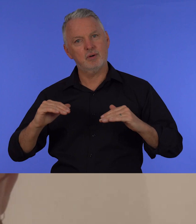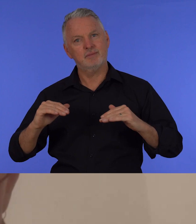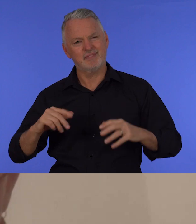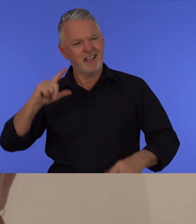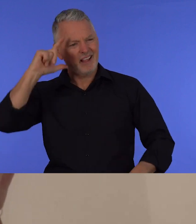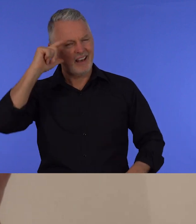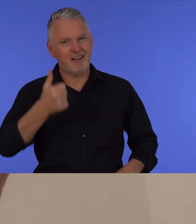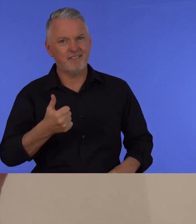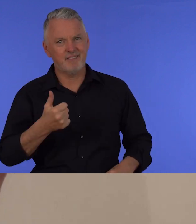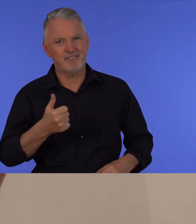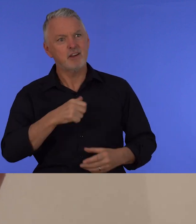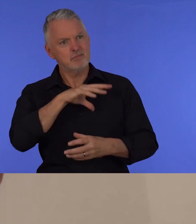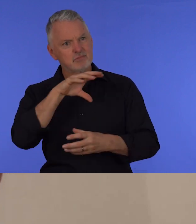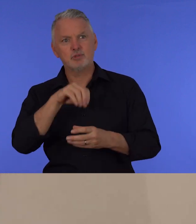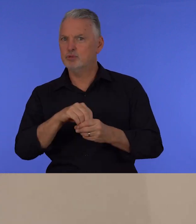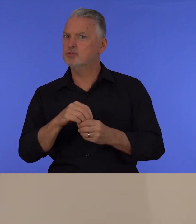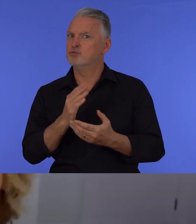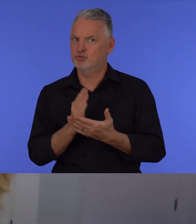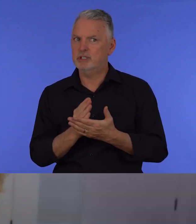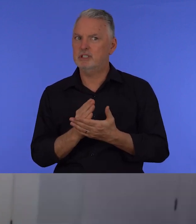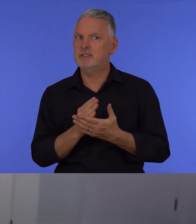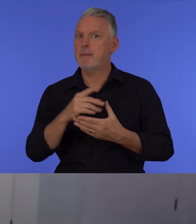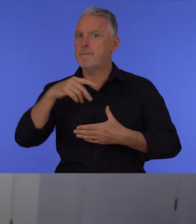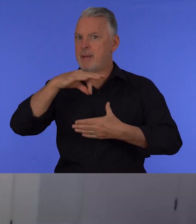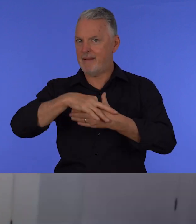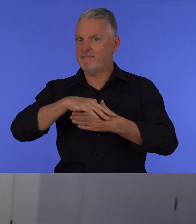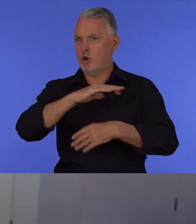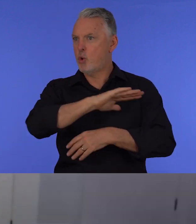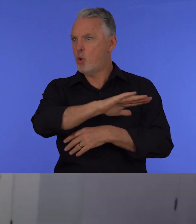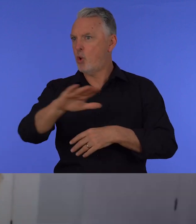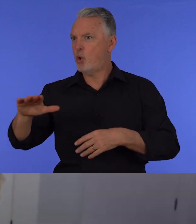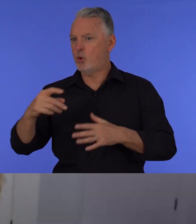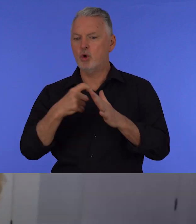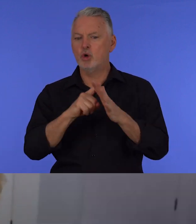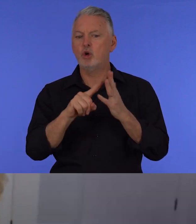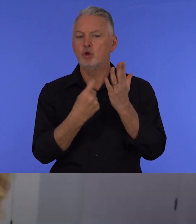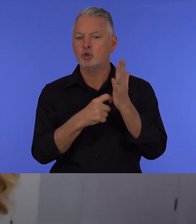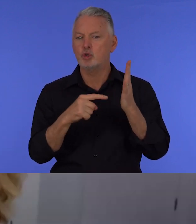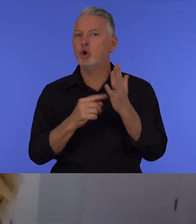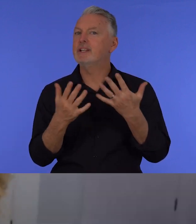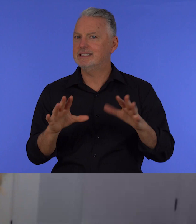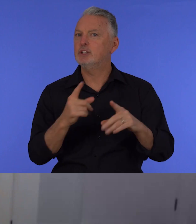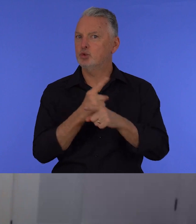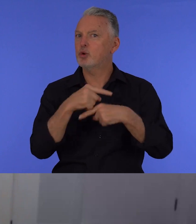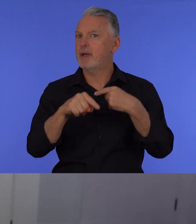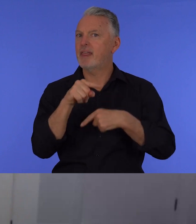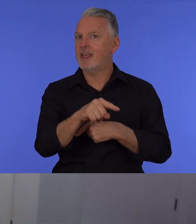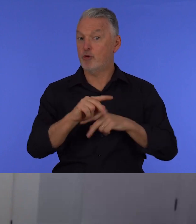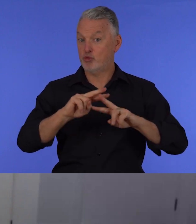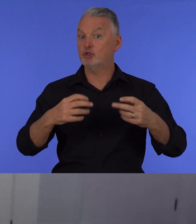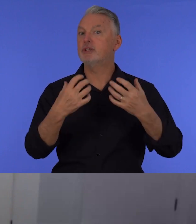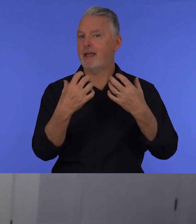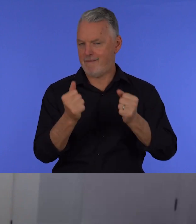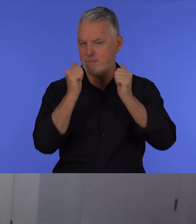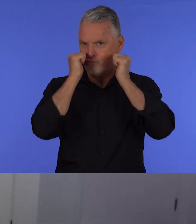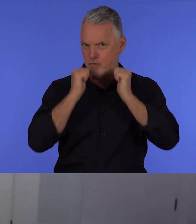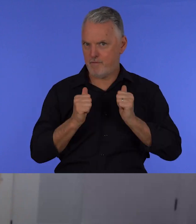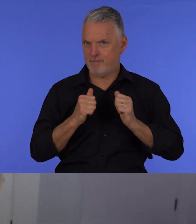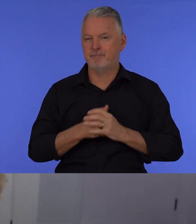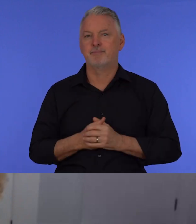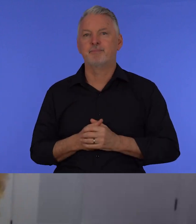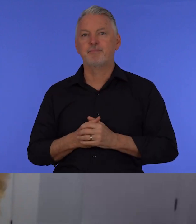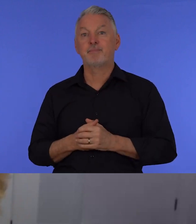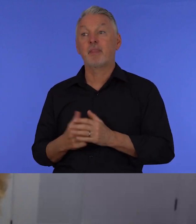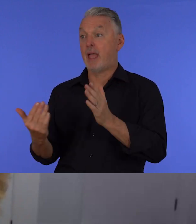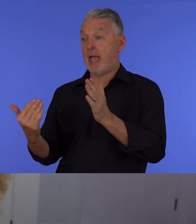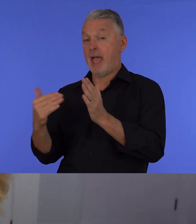the anxiety down for everybody. I love that. Inclusion really does benefit all. I think Kurt talked about that, and I think the